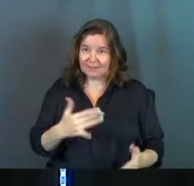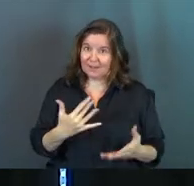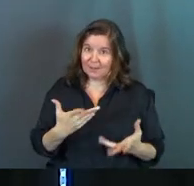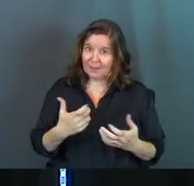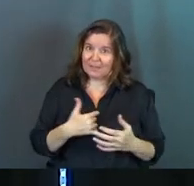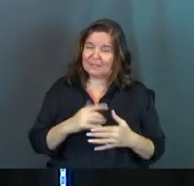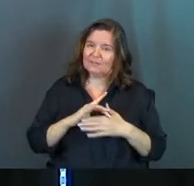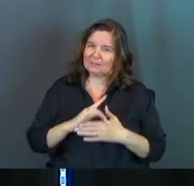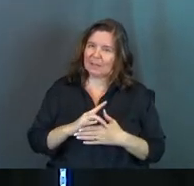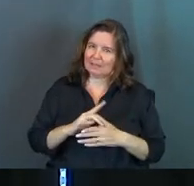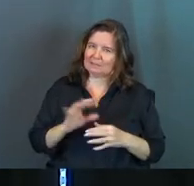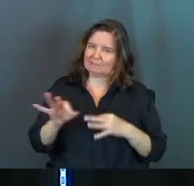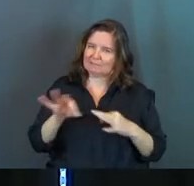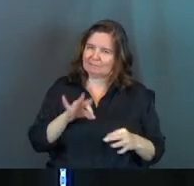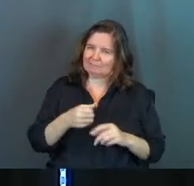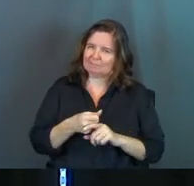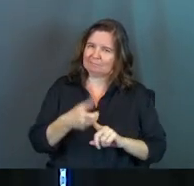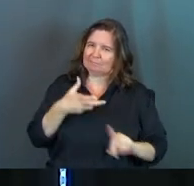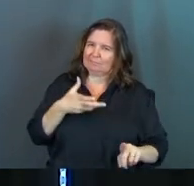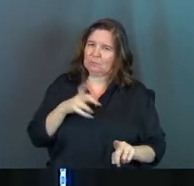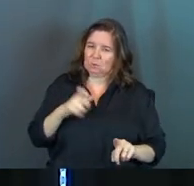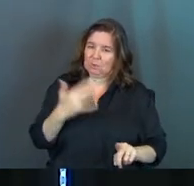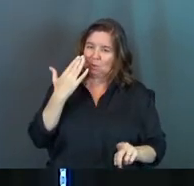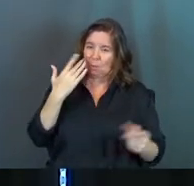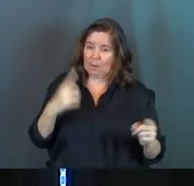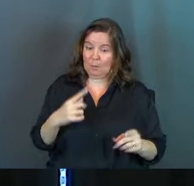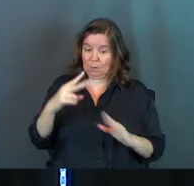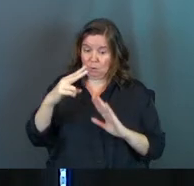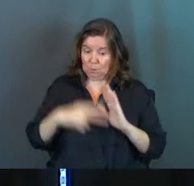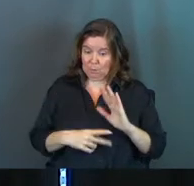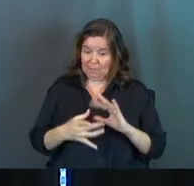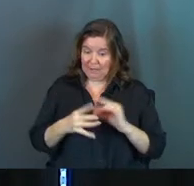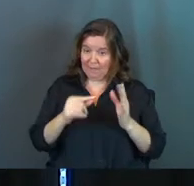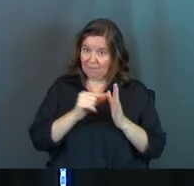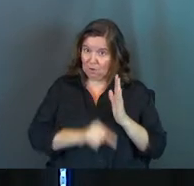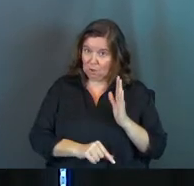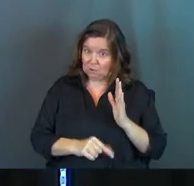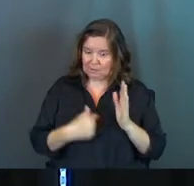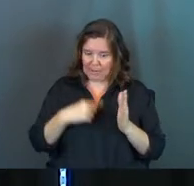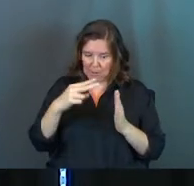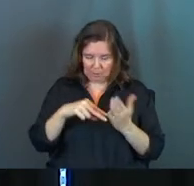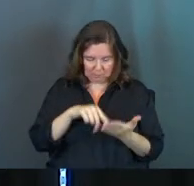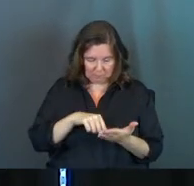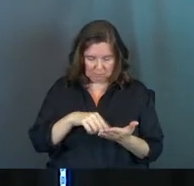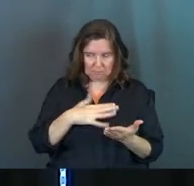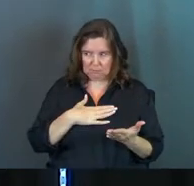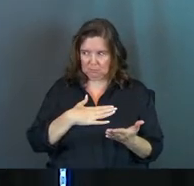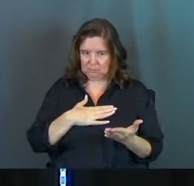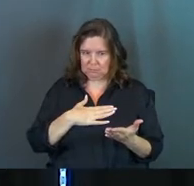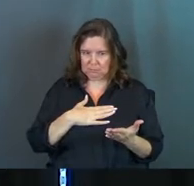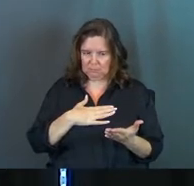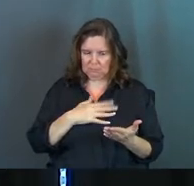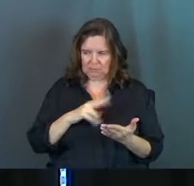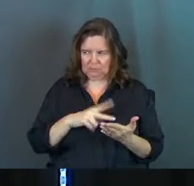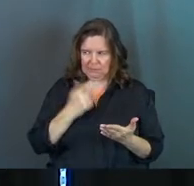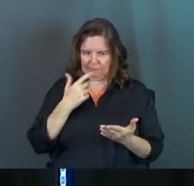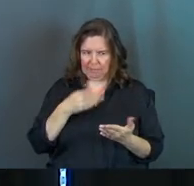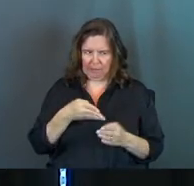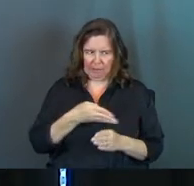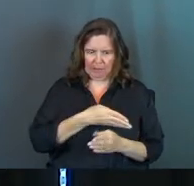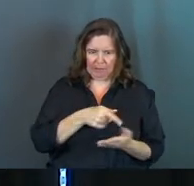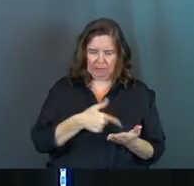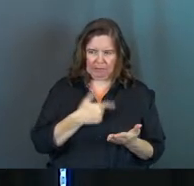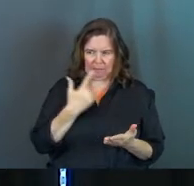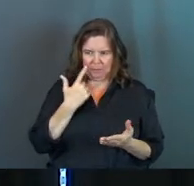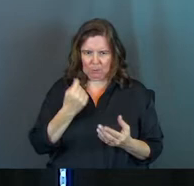I just want to give some context really quick because we kind of need to know what's going on here. When you read a verse like that, I don't know about y'all, but like, I'll read a verse like that and go, oh, I got to reread everything I just read because